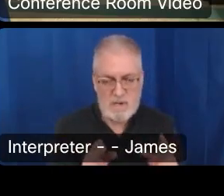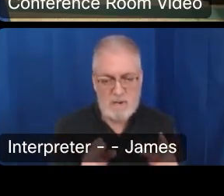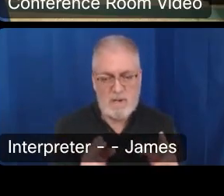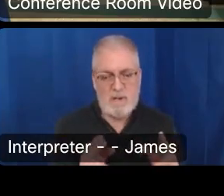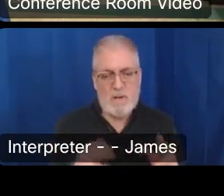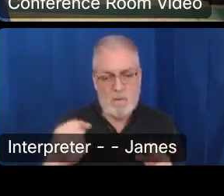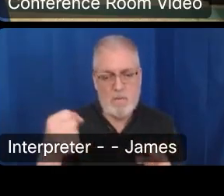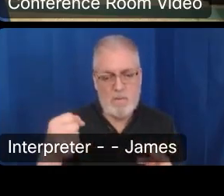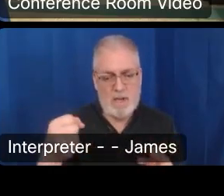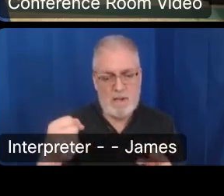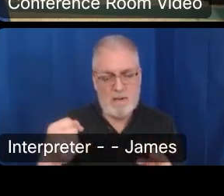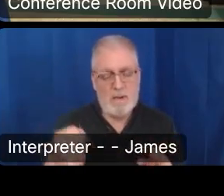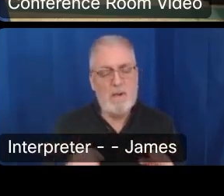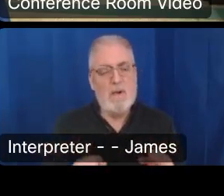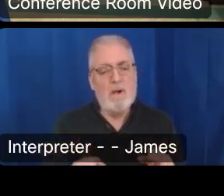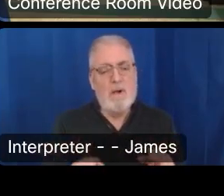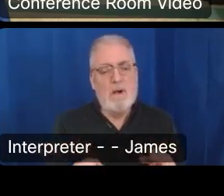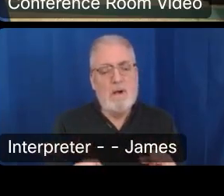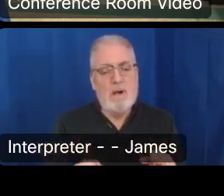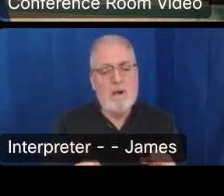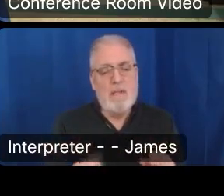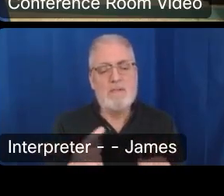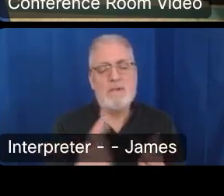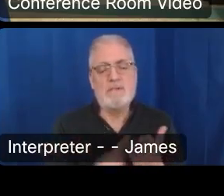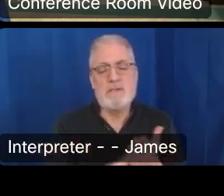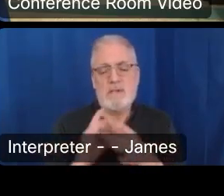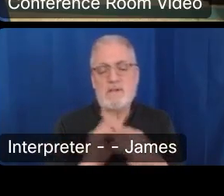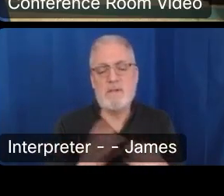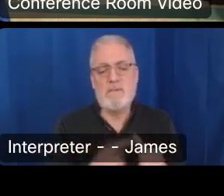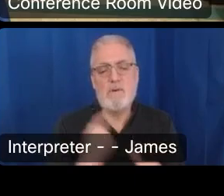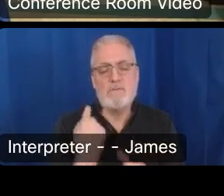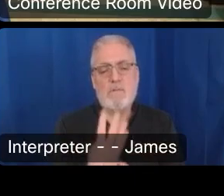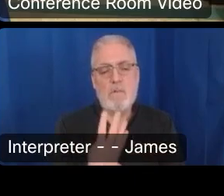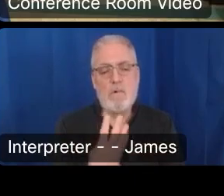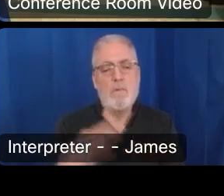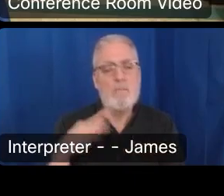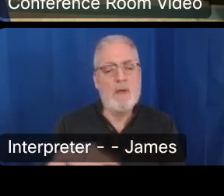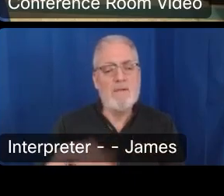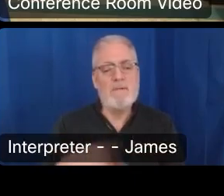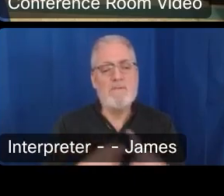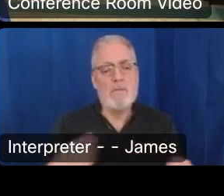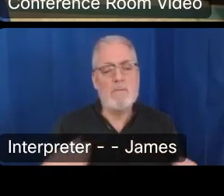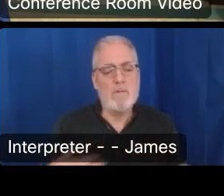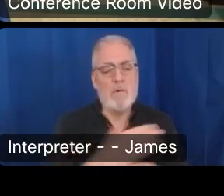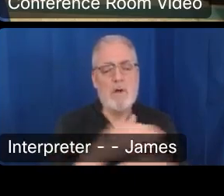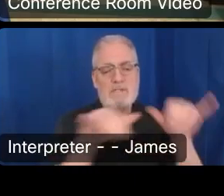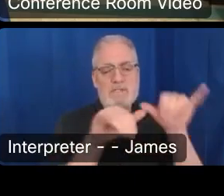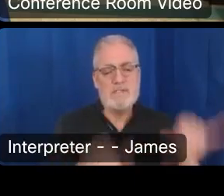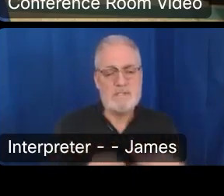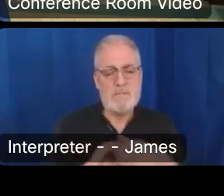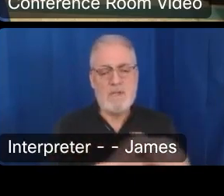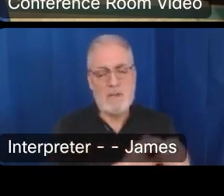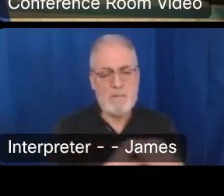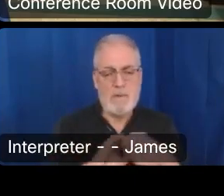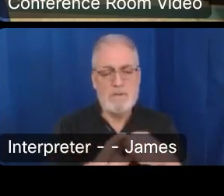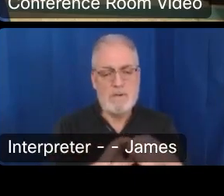these things that we talked about in the first four would benefit from cross systems collaboration, but I'd also